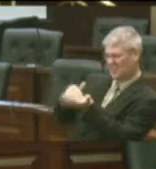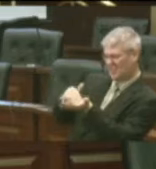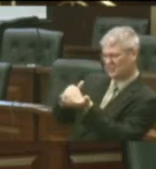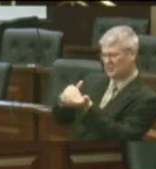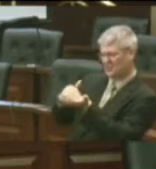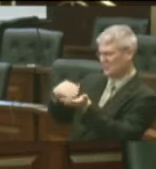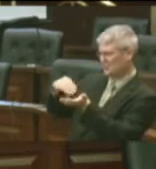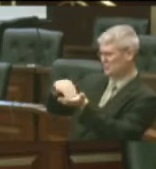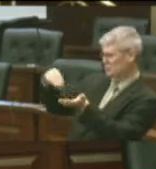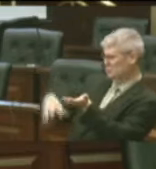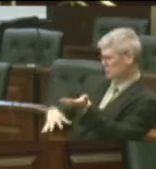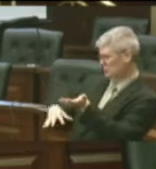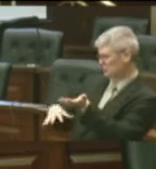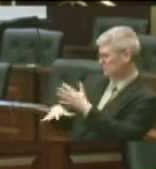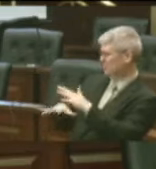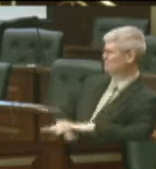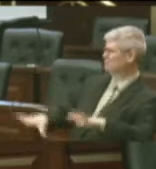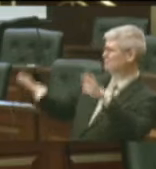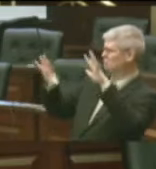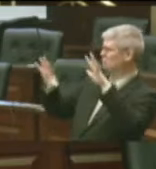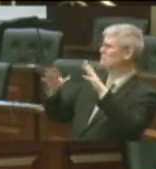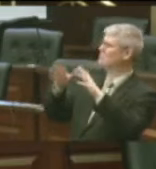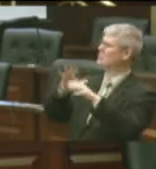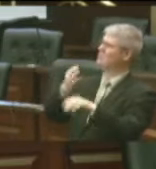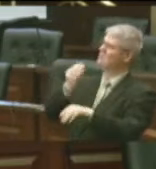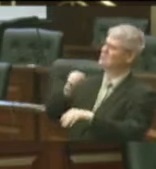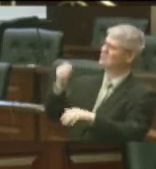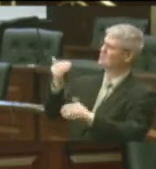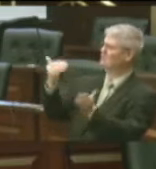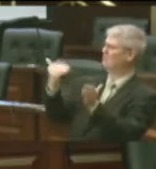so. Governor Melissa Joplin is on Zoom.